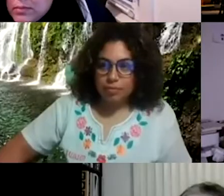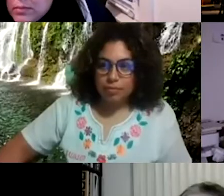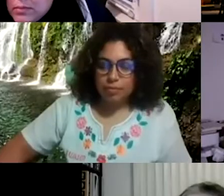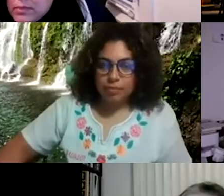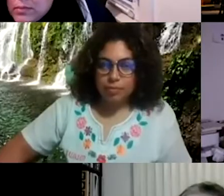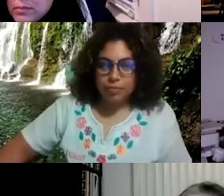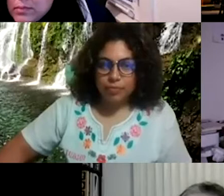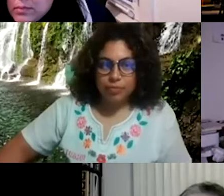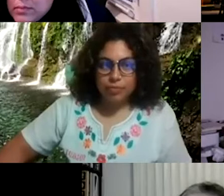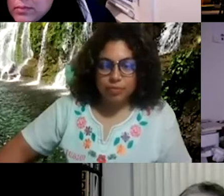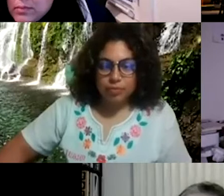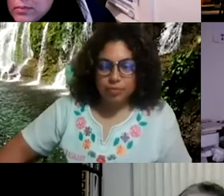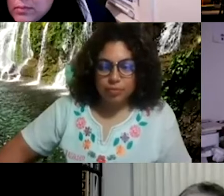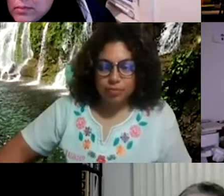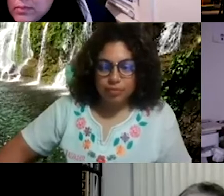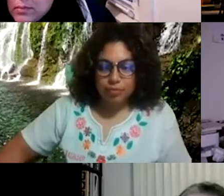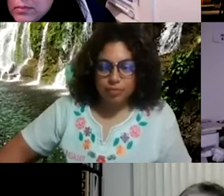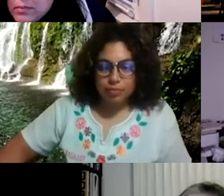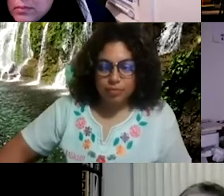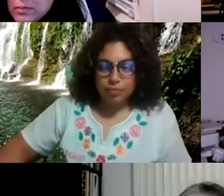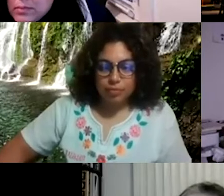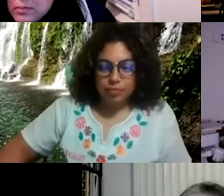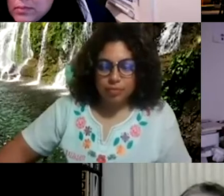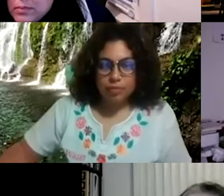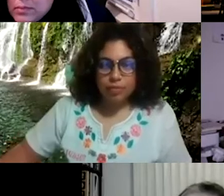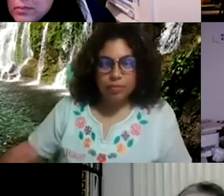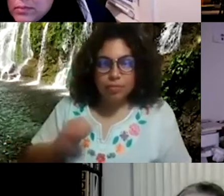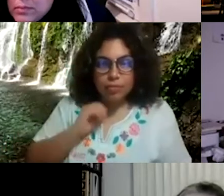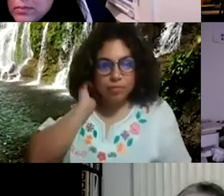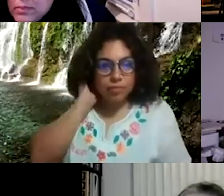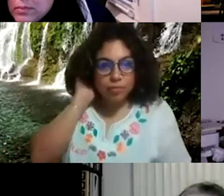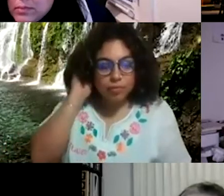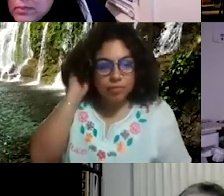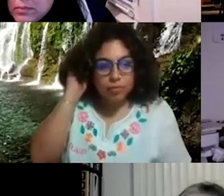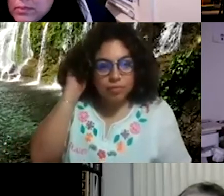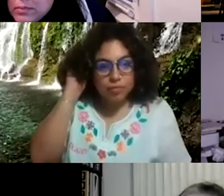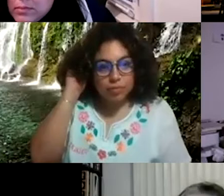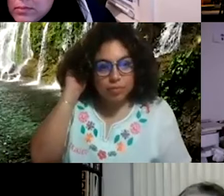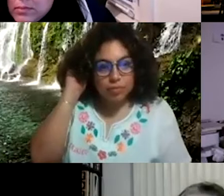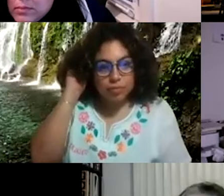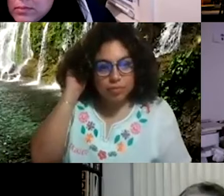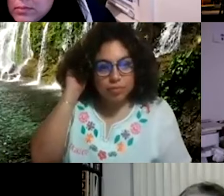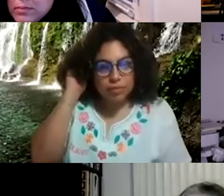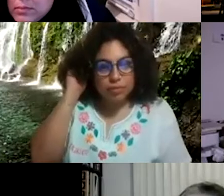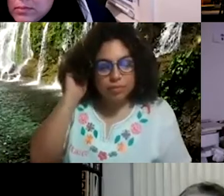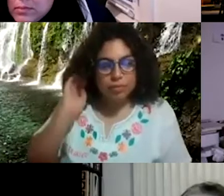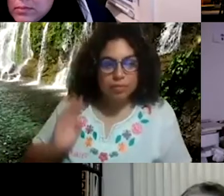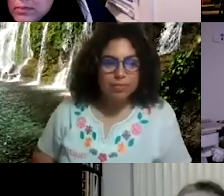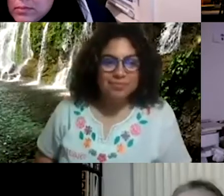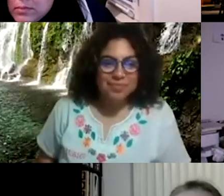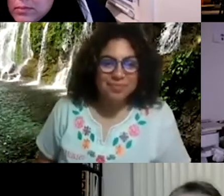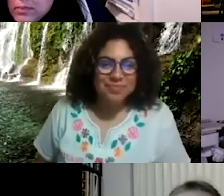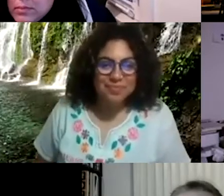just knowing that, you know, we're all facing challenges, and similar to what Sam said, sometimes it's okay to just survive. We don't always have